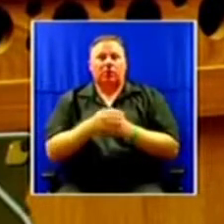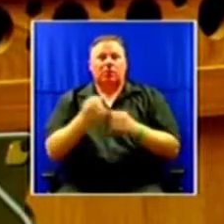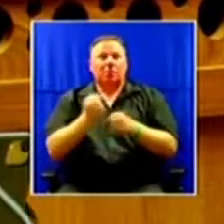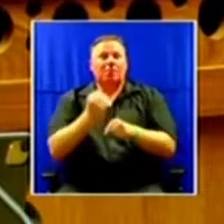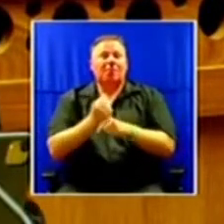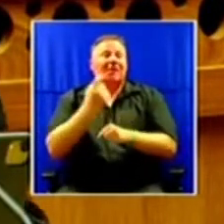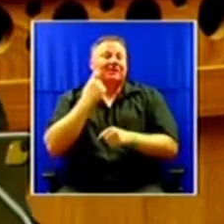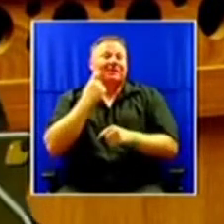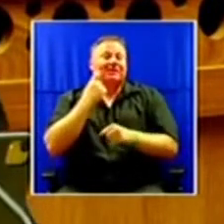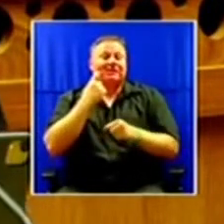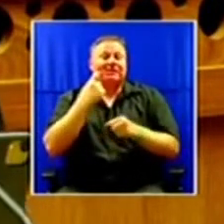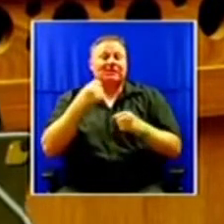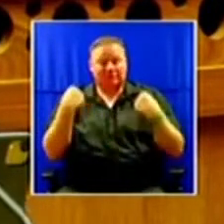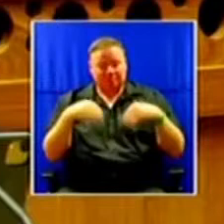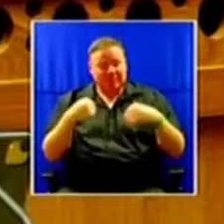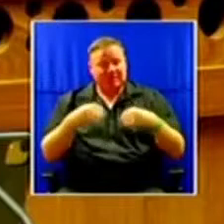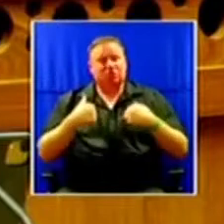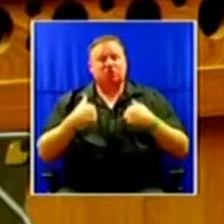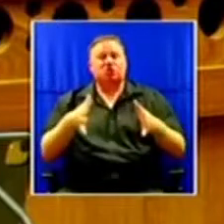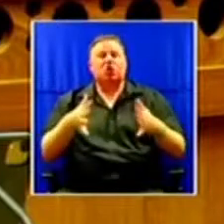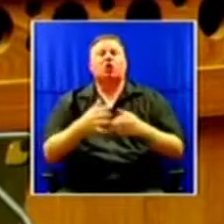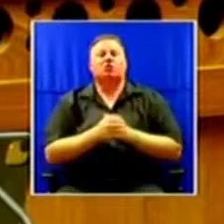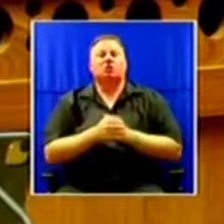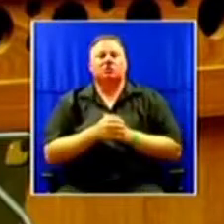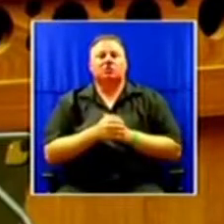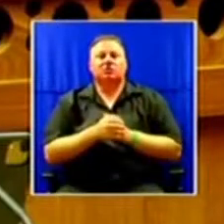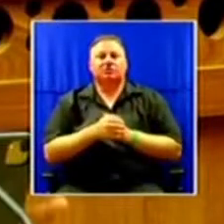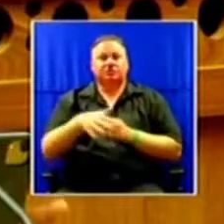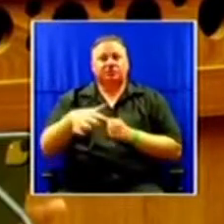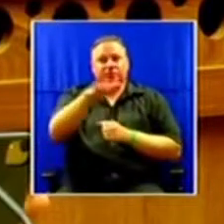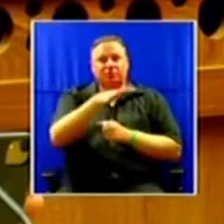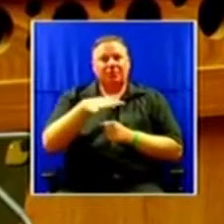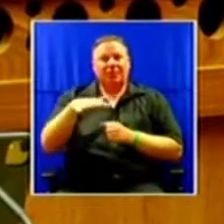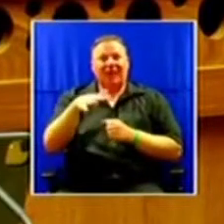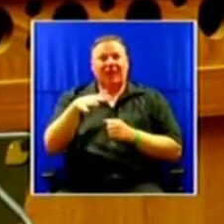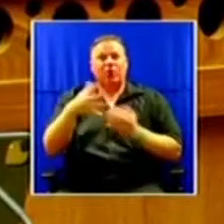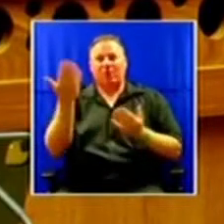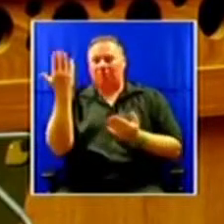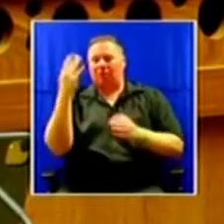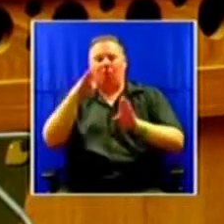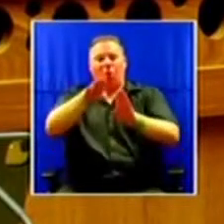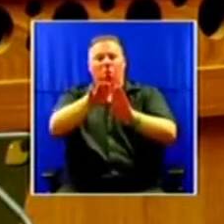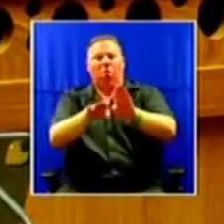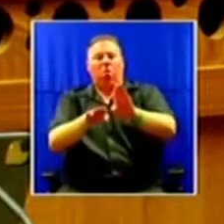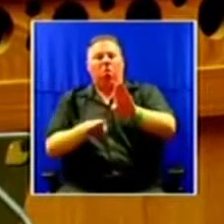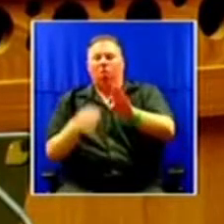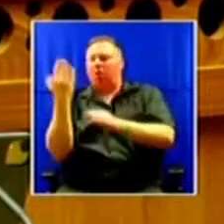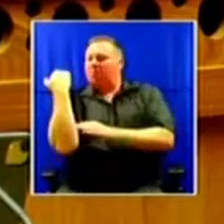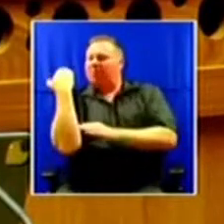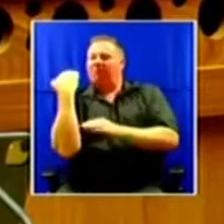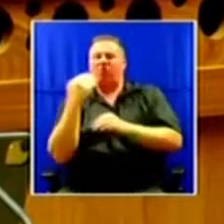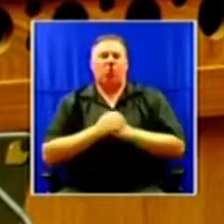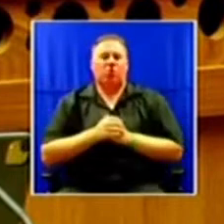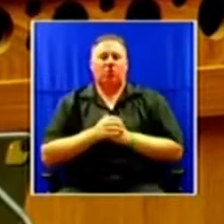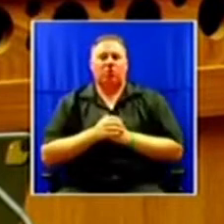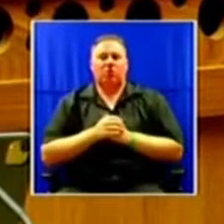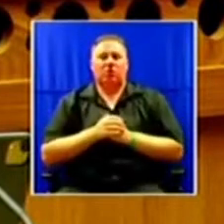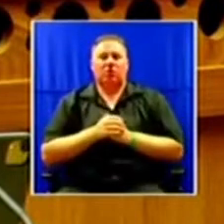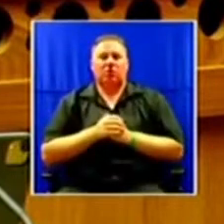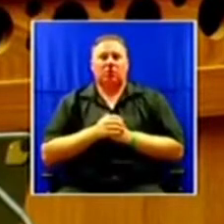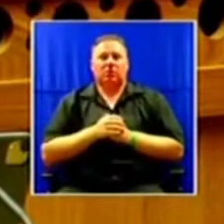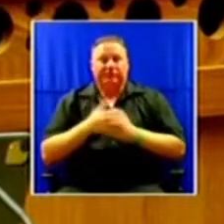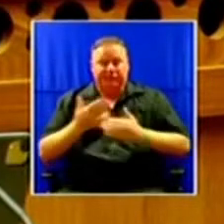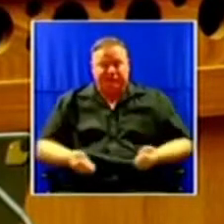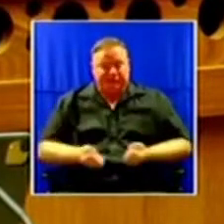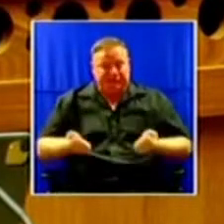business. This is one area that had slipped backwards, and we've been doing quite a lot of